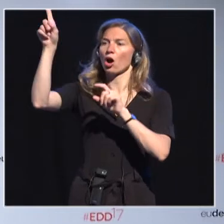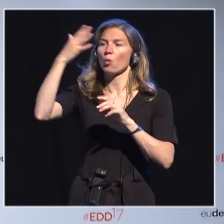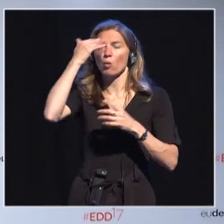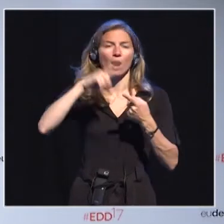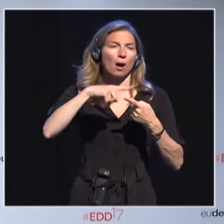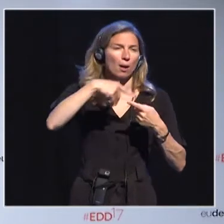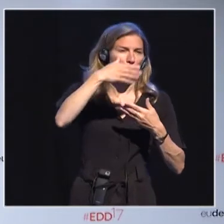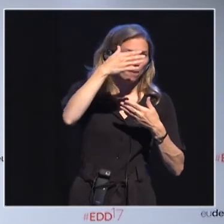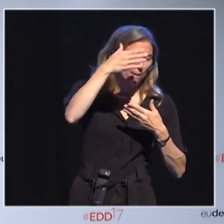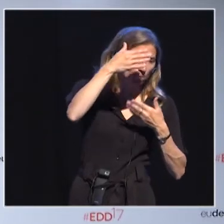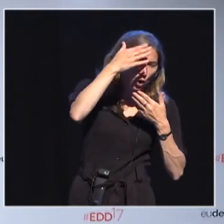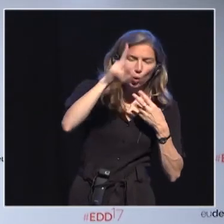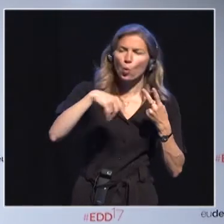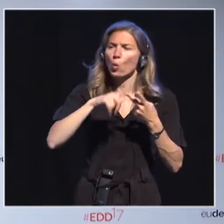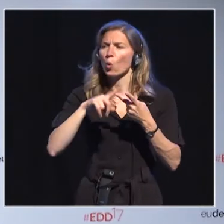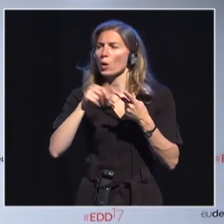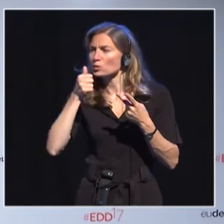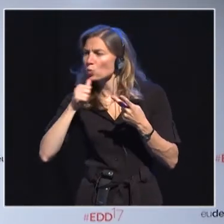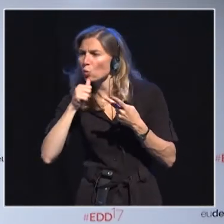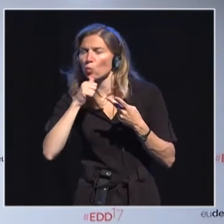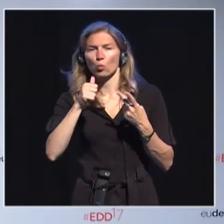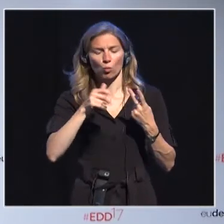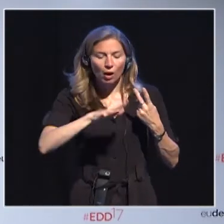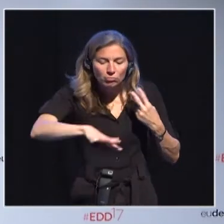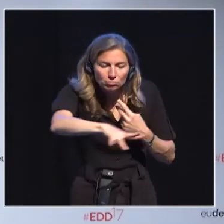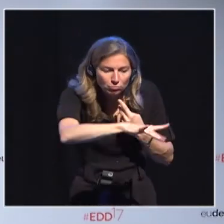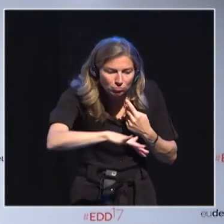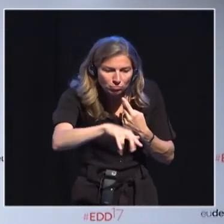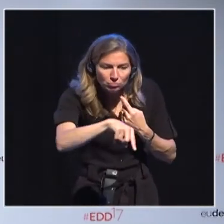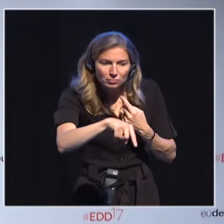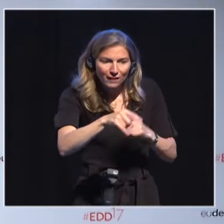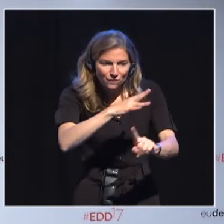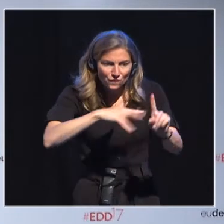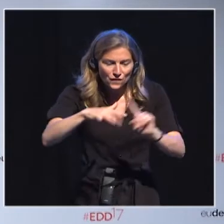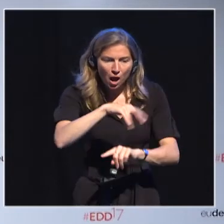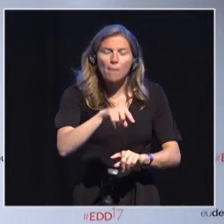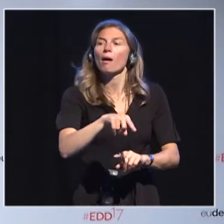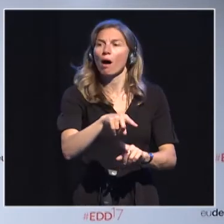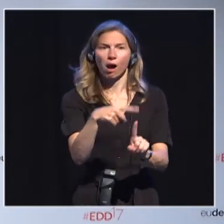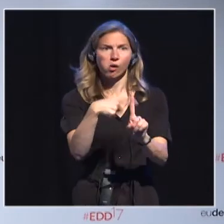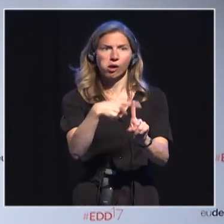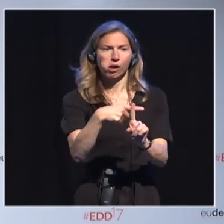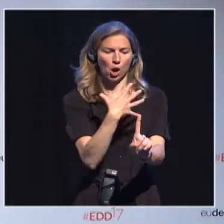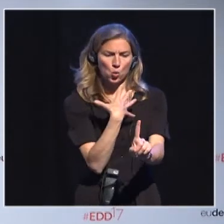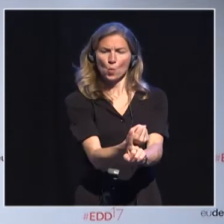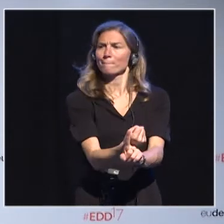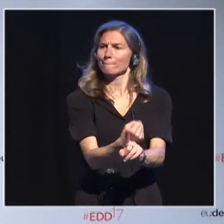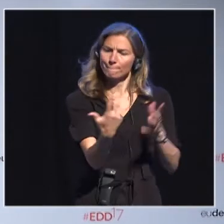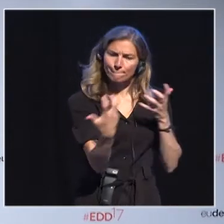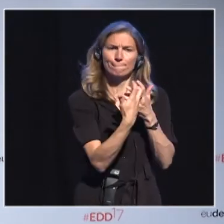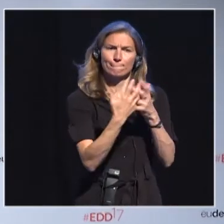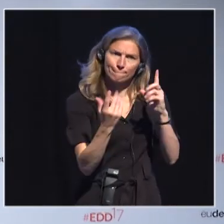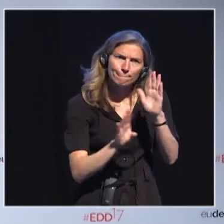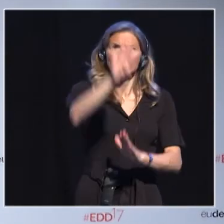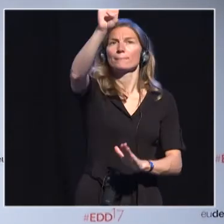other countries developed a very favorable environment for digitization to become part of the public discourse, whether it's at the policy level, whether